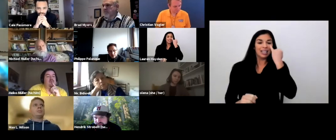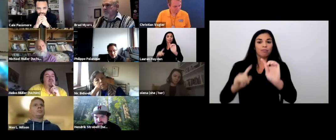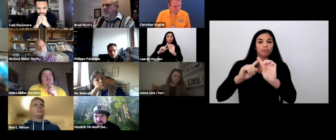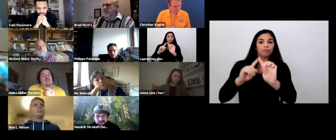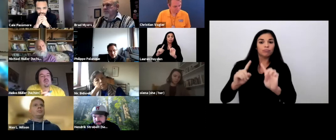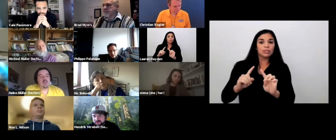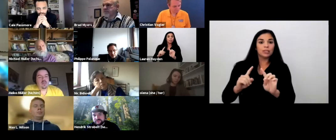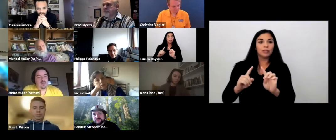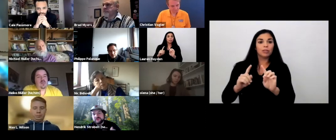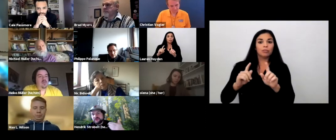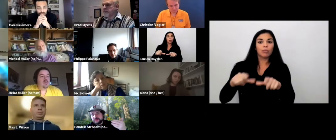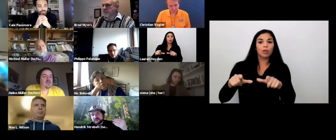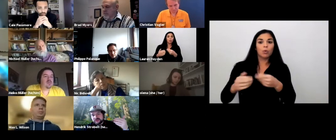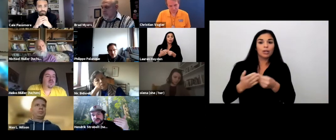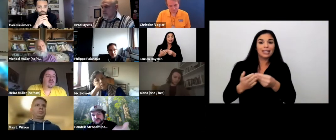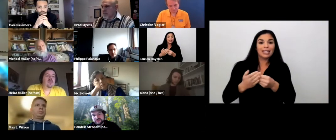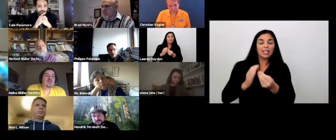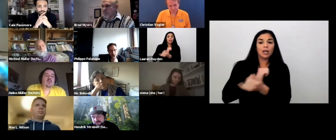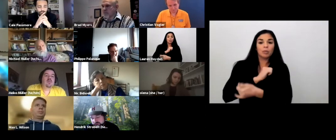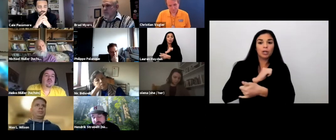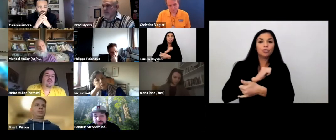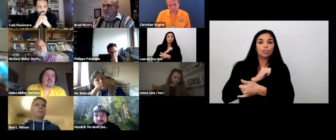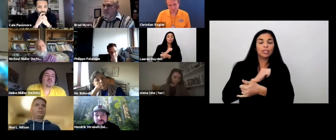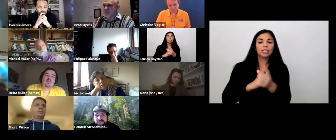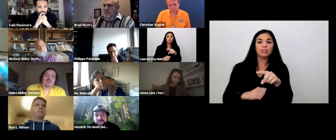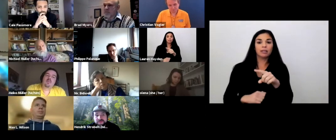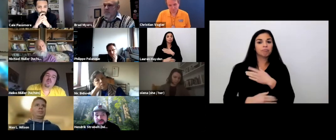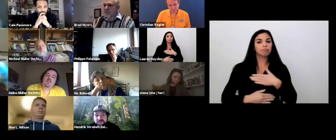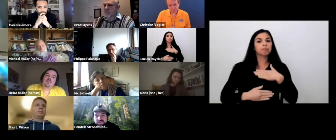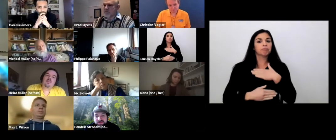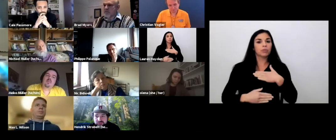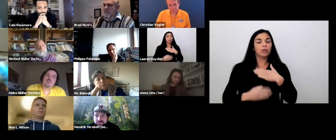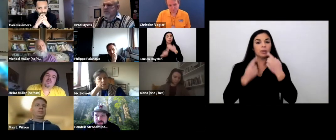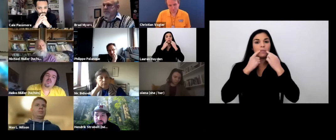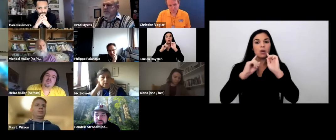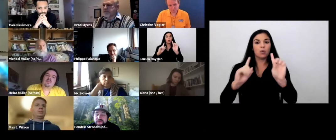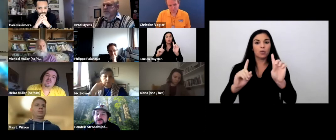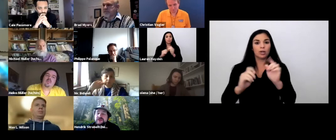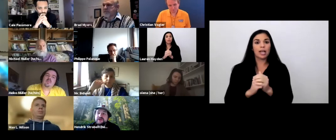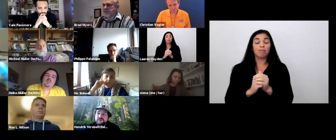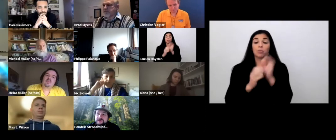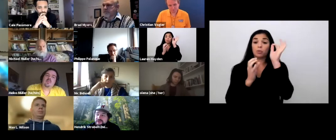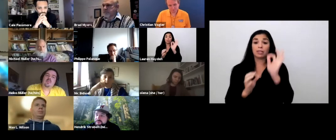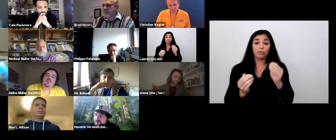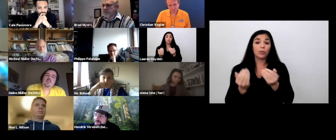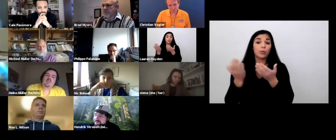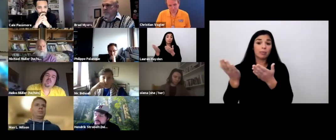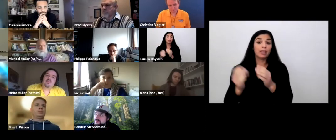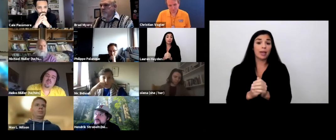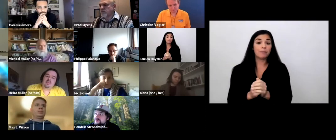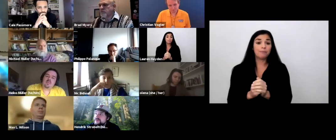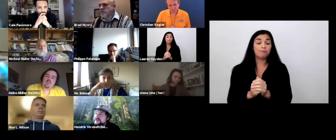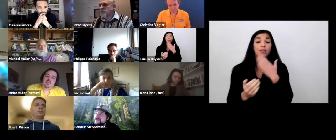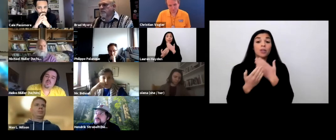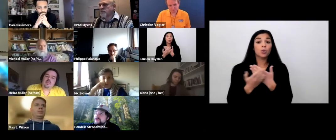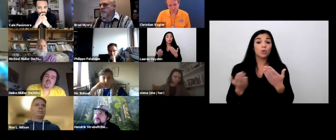lower income, etc. So that's something I can definitely recommend. The good thing about this is you